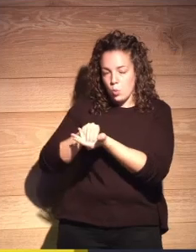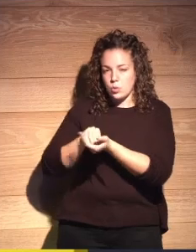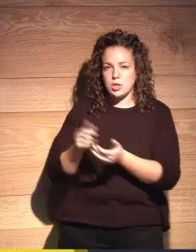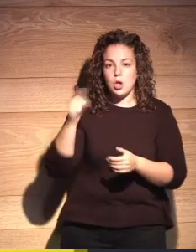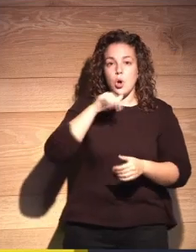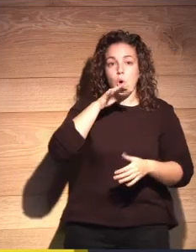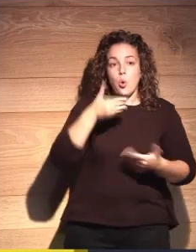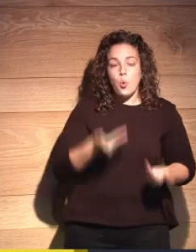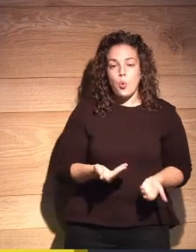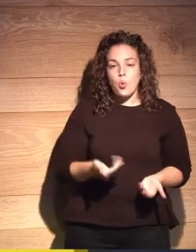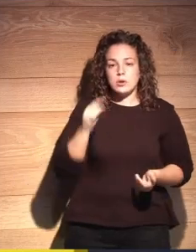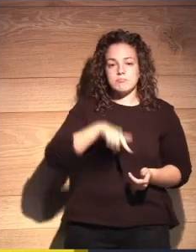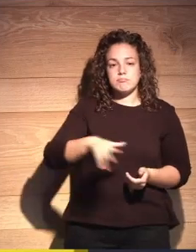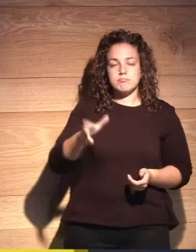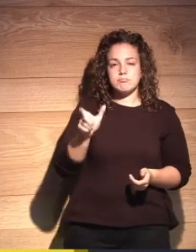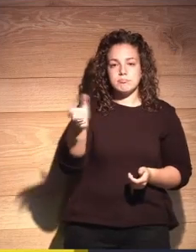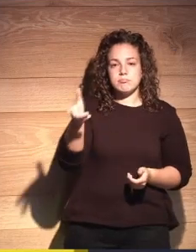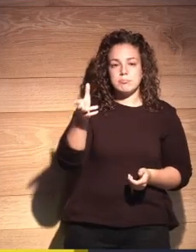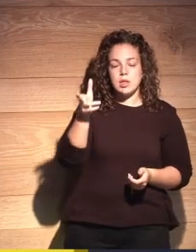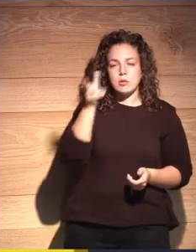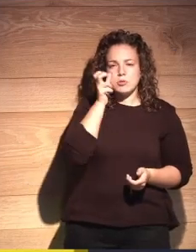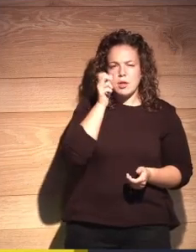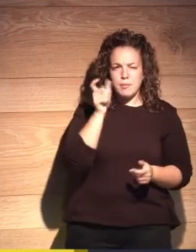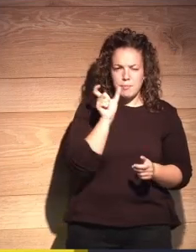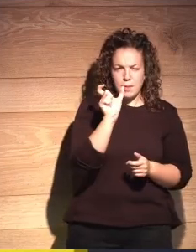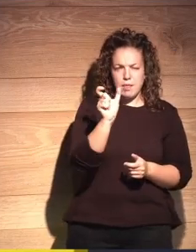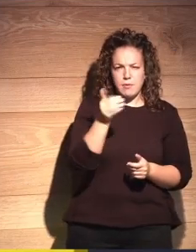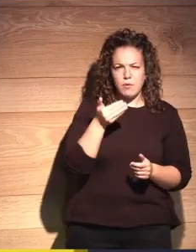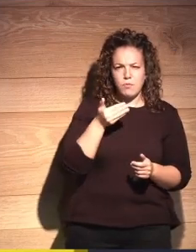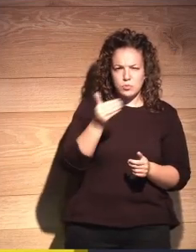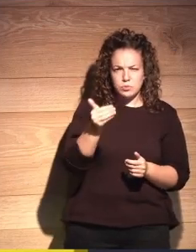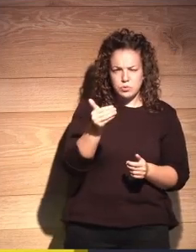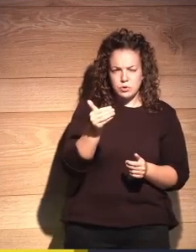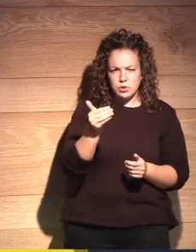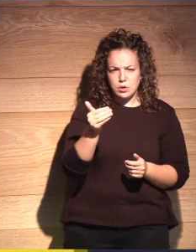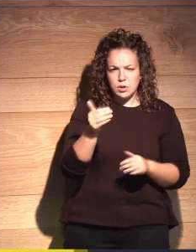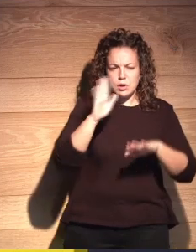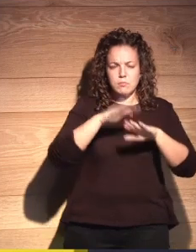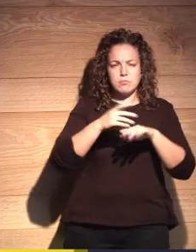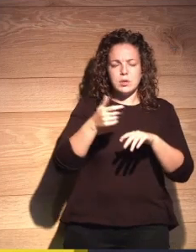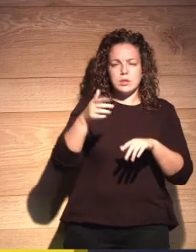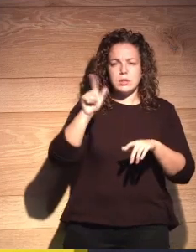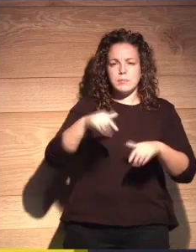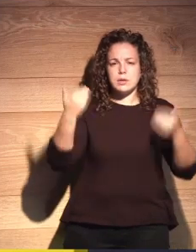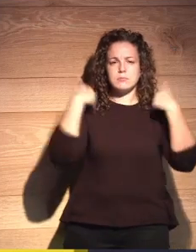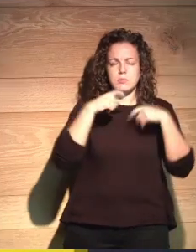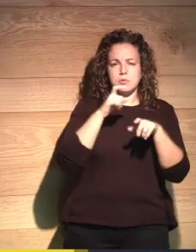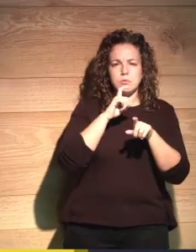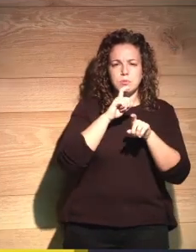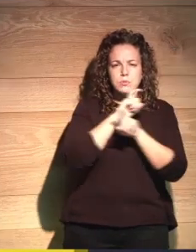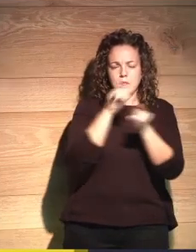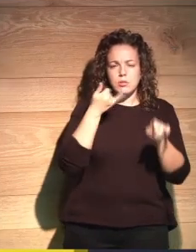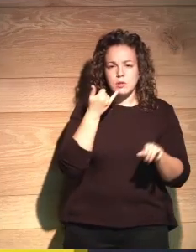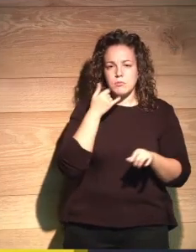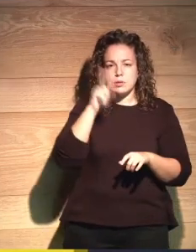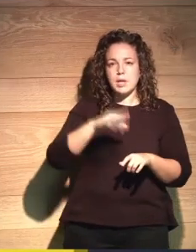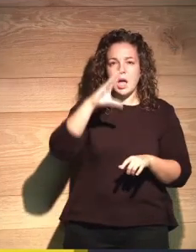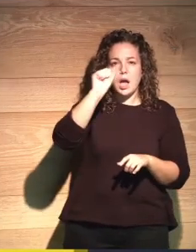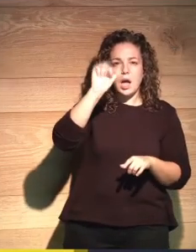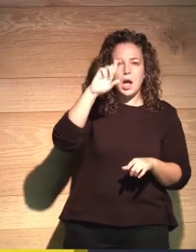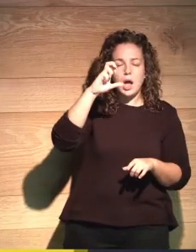future quite a few times. Both about in a presentation by Telefónica, by Carmen, and so on. So I want to start with the future and